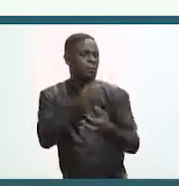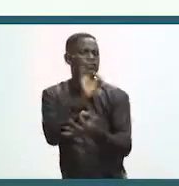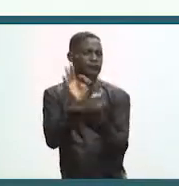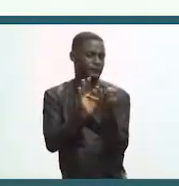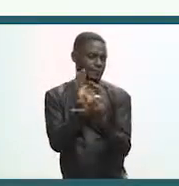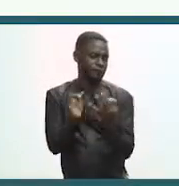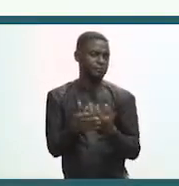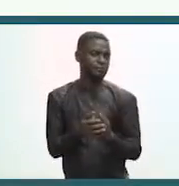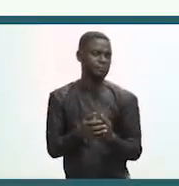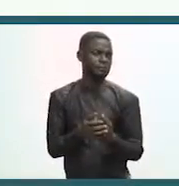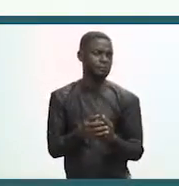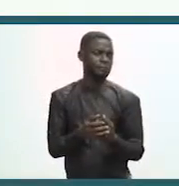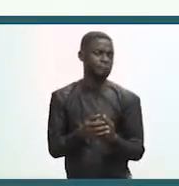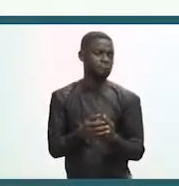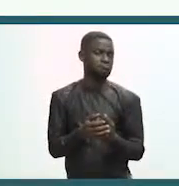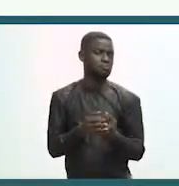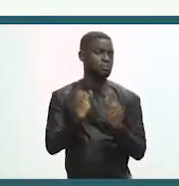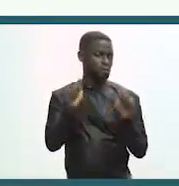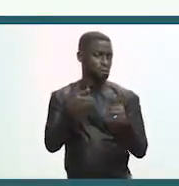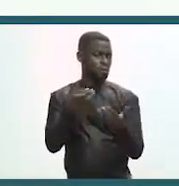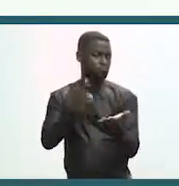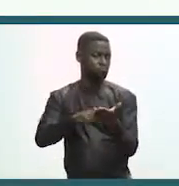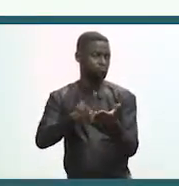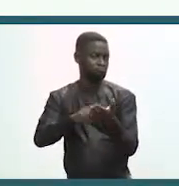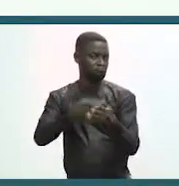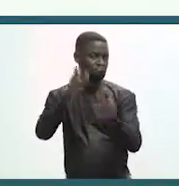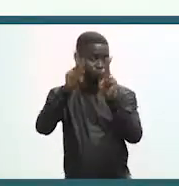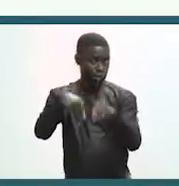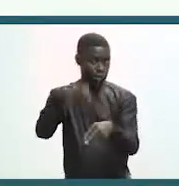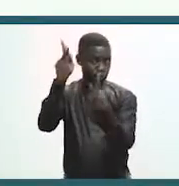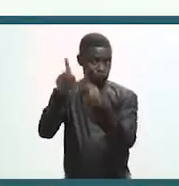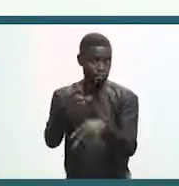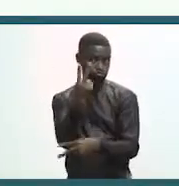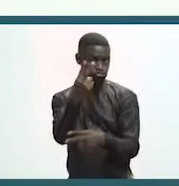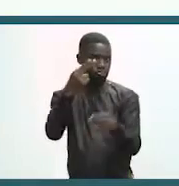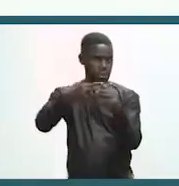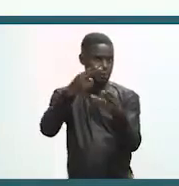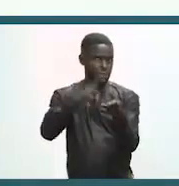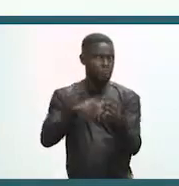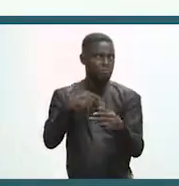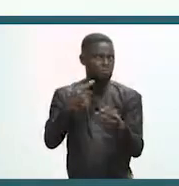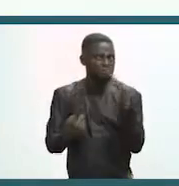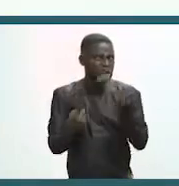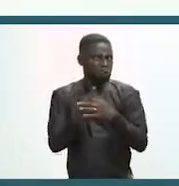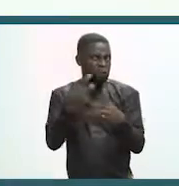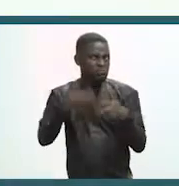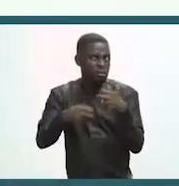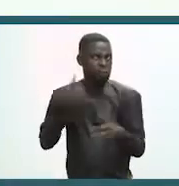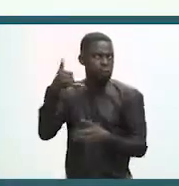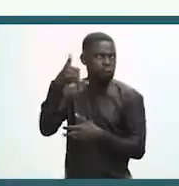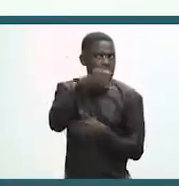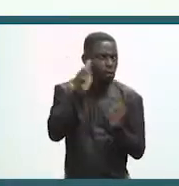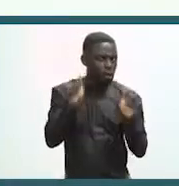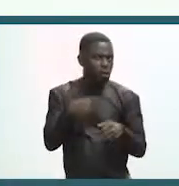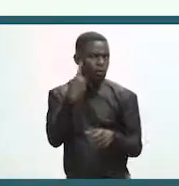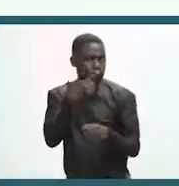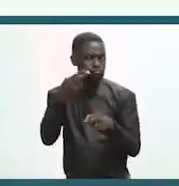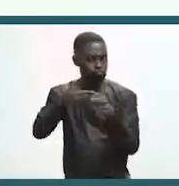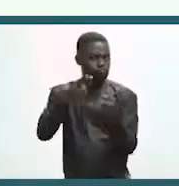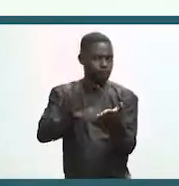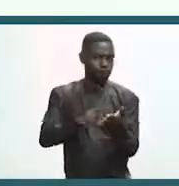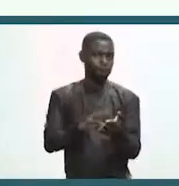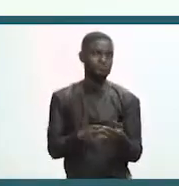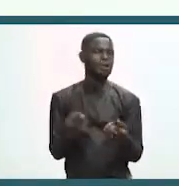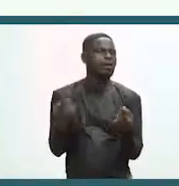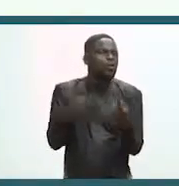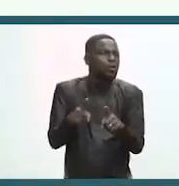facing. You may want to write down their names. When was the most recent